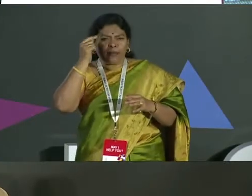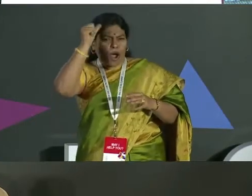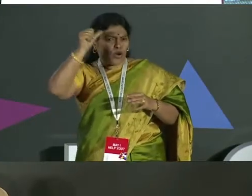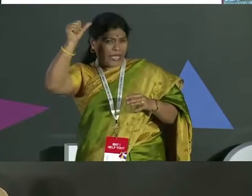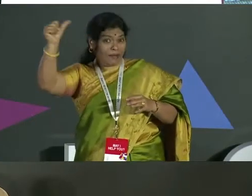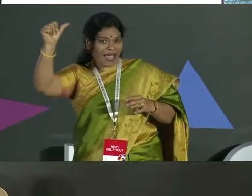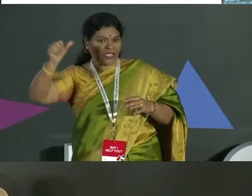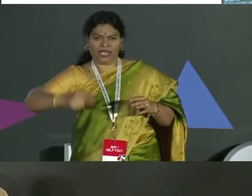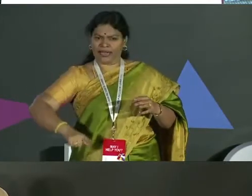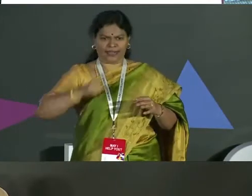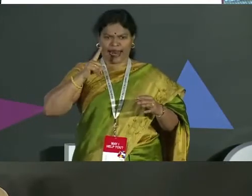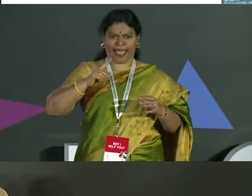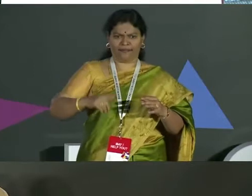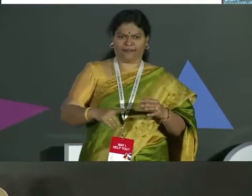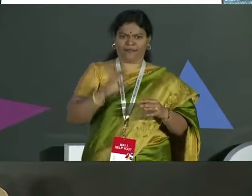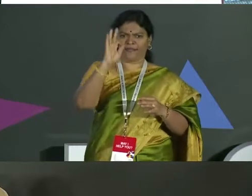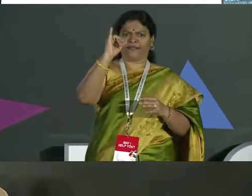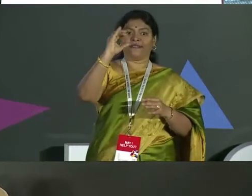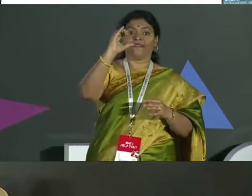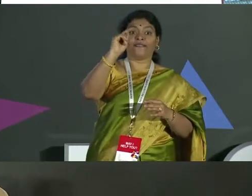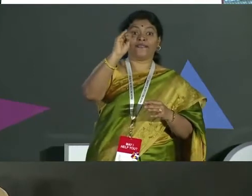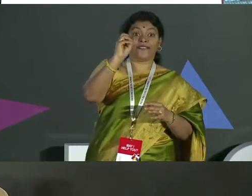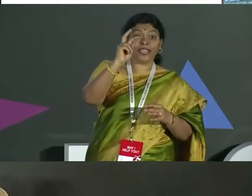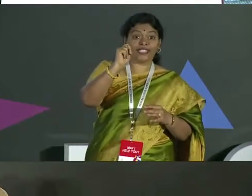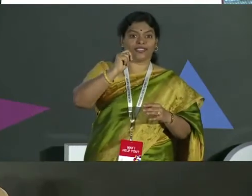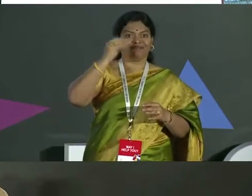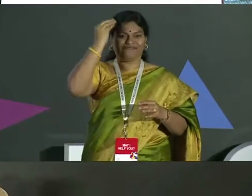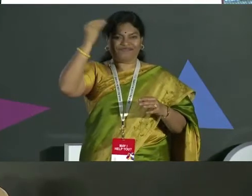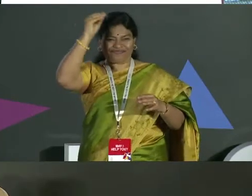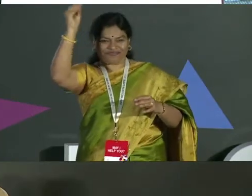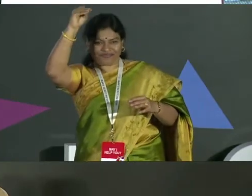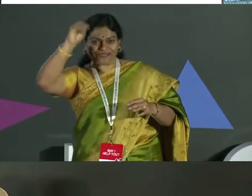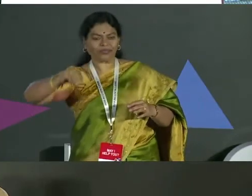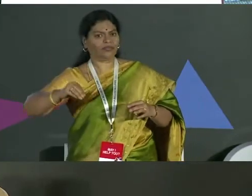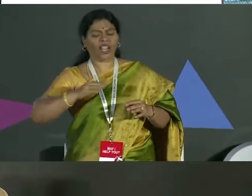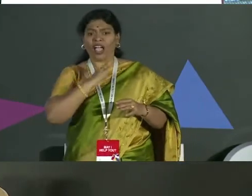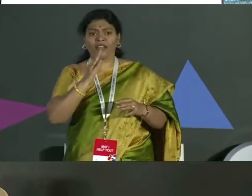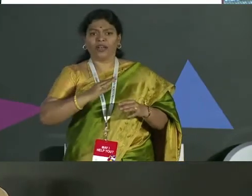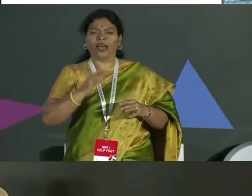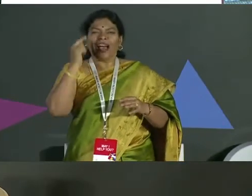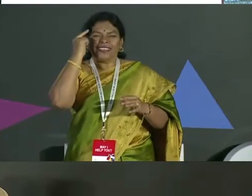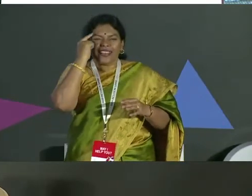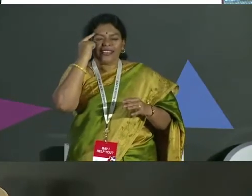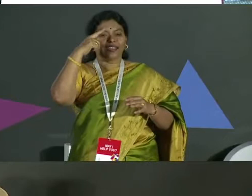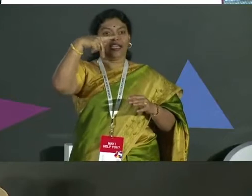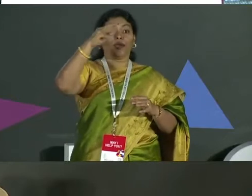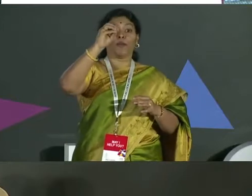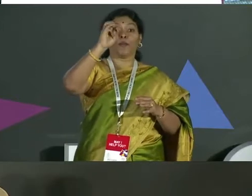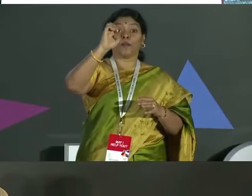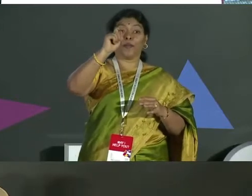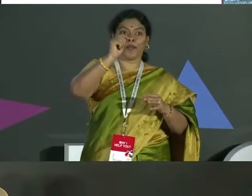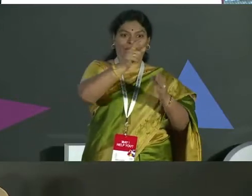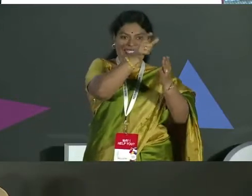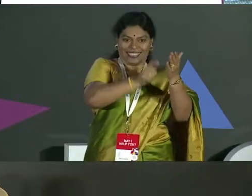life, ever. Not even a short story in school, absolutely nothing. The only things I'd written were some poetry in college for